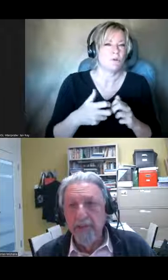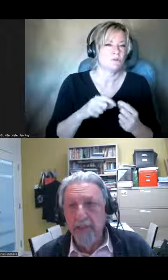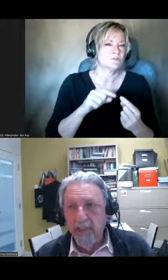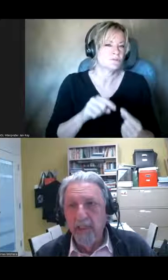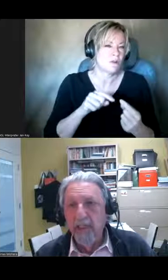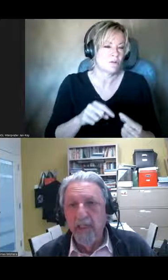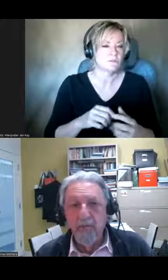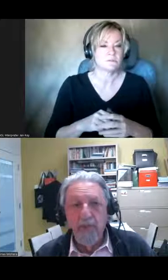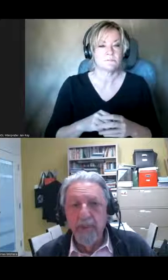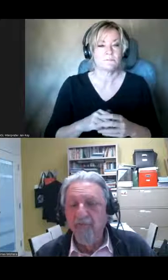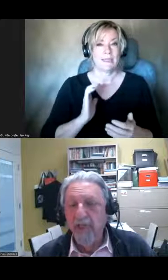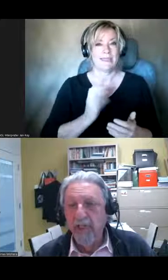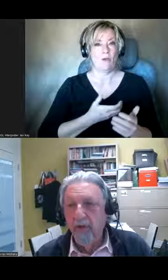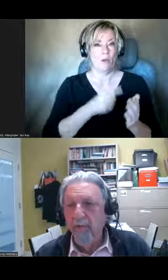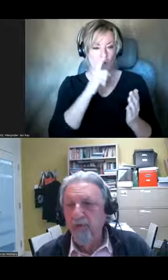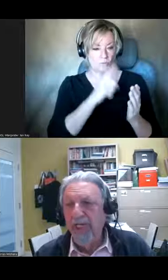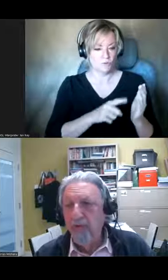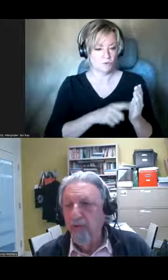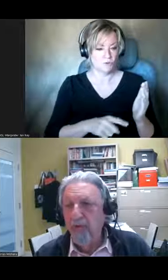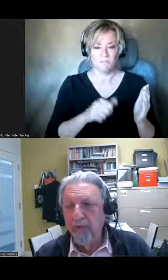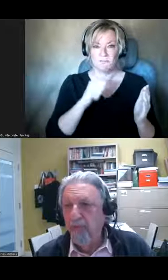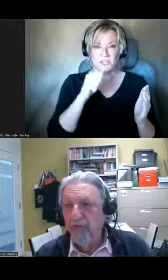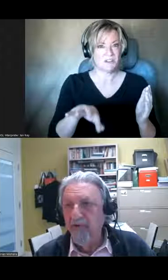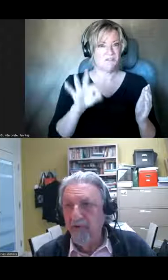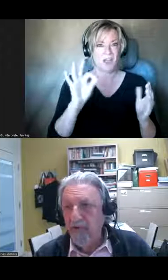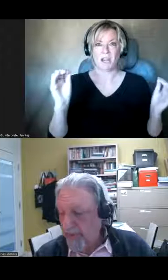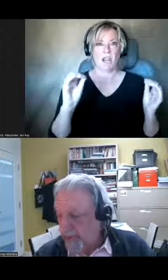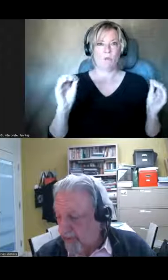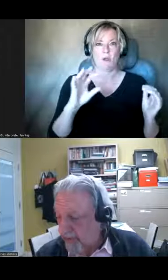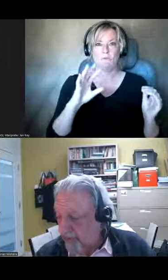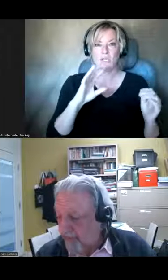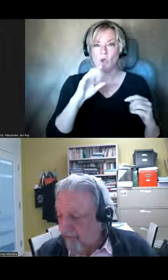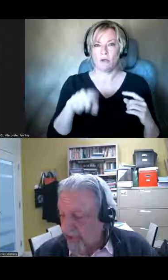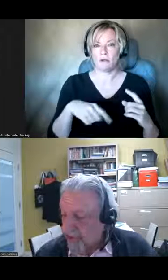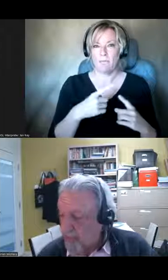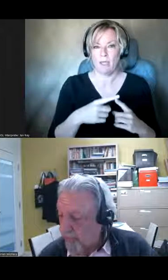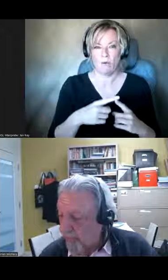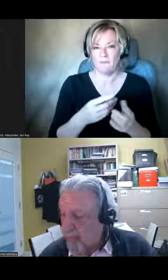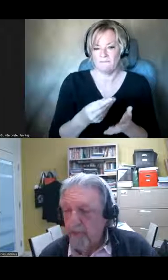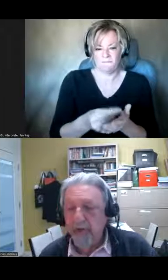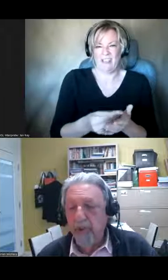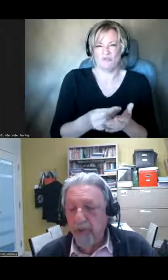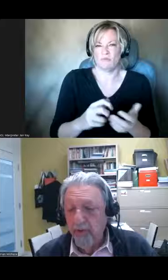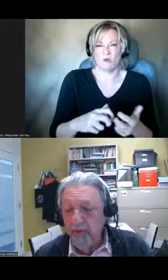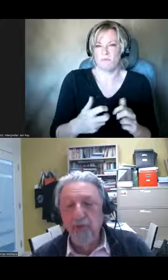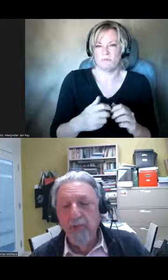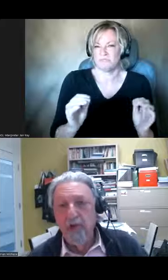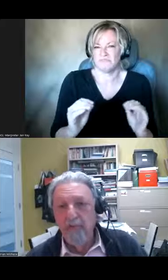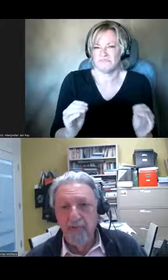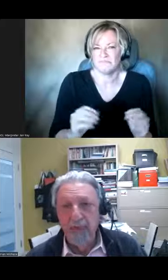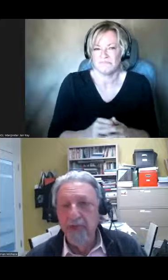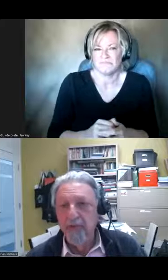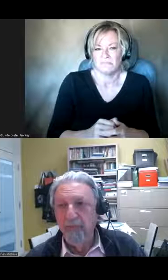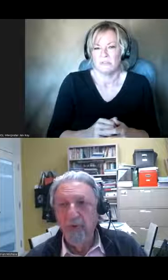in our study, we didn't find almost anyone who talked about, particularly about financial problems, and not so